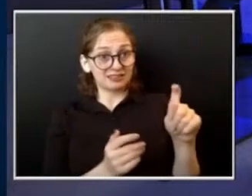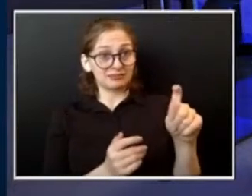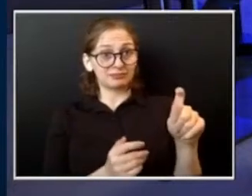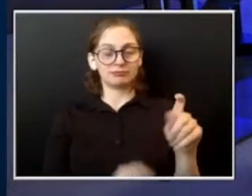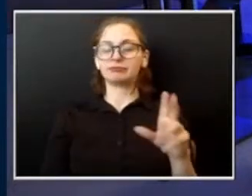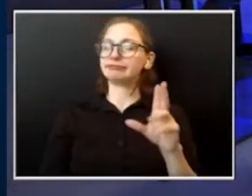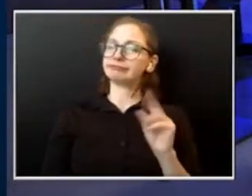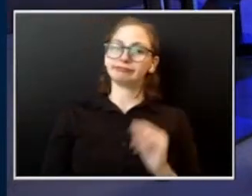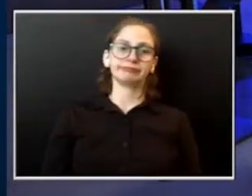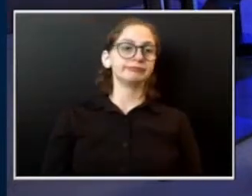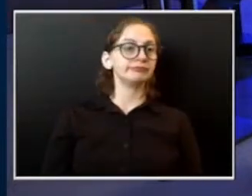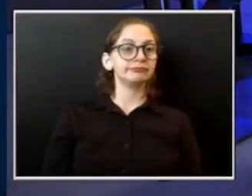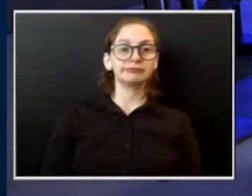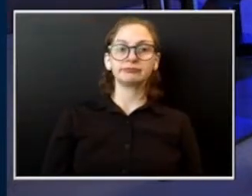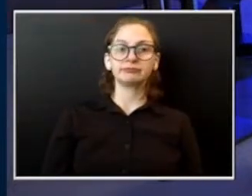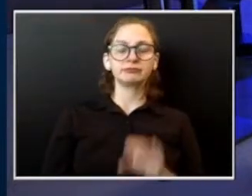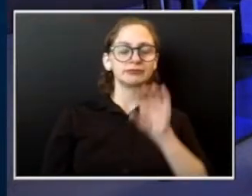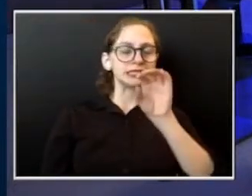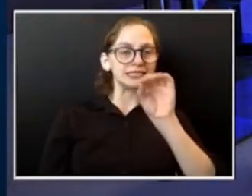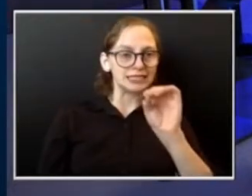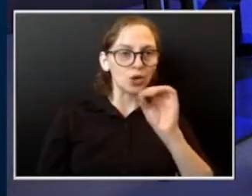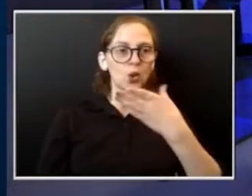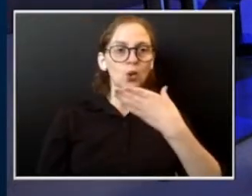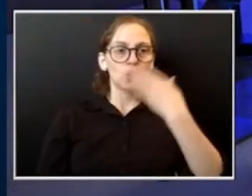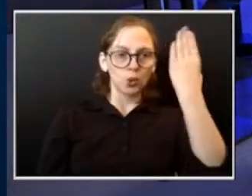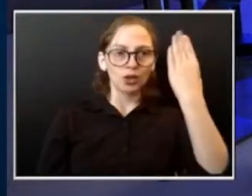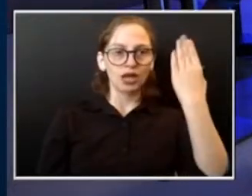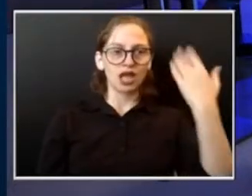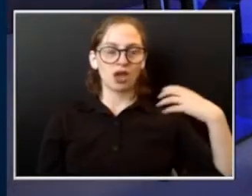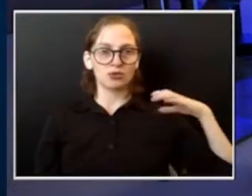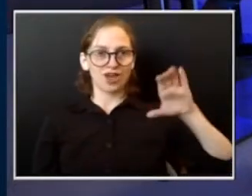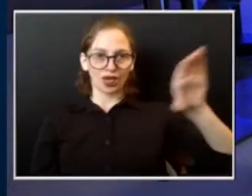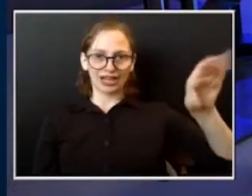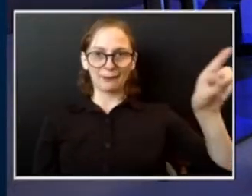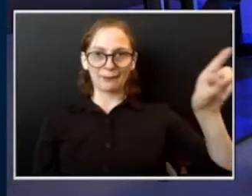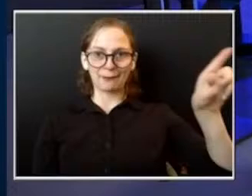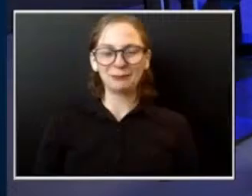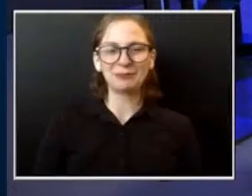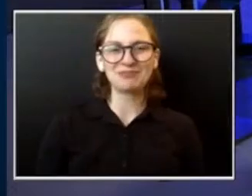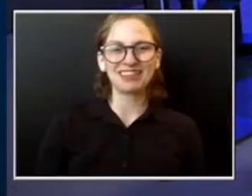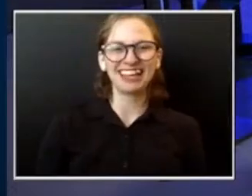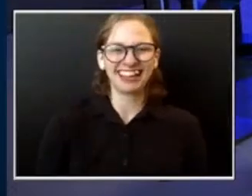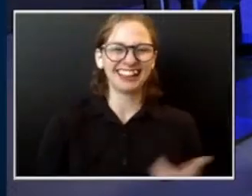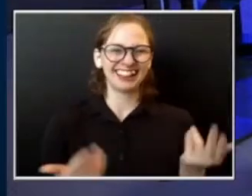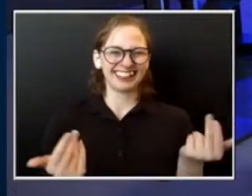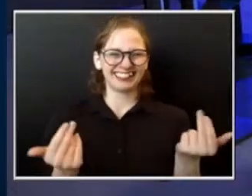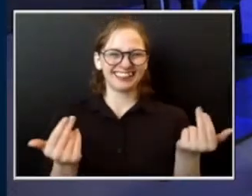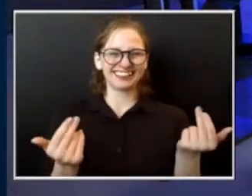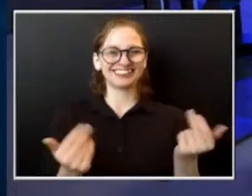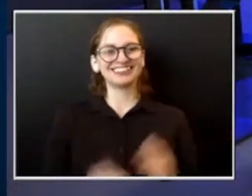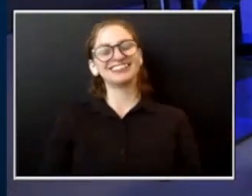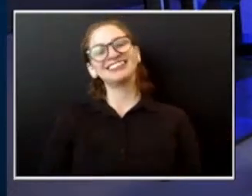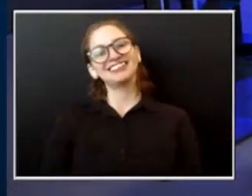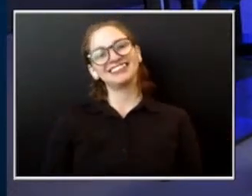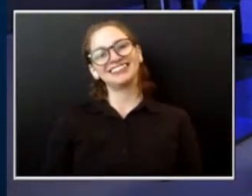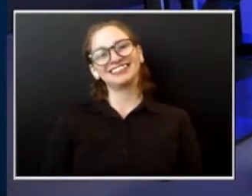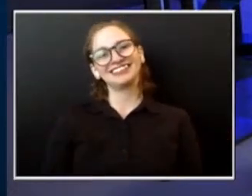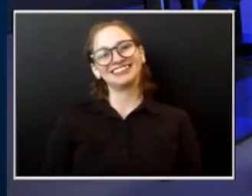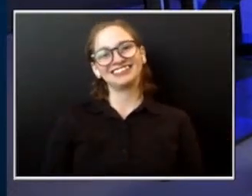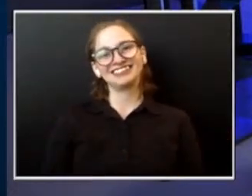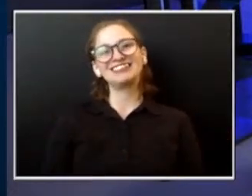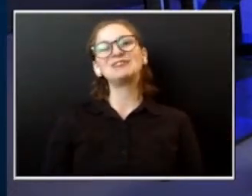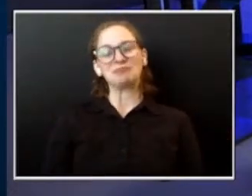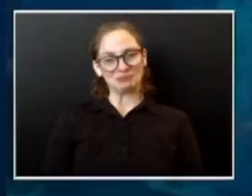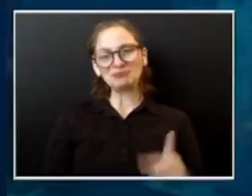Nope, Nothing. 0. All right. It was all on Excellent. him. Yeah, so On him. That's what yeah, so yes, that's exactly